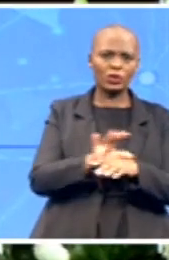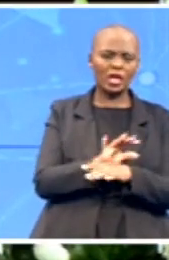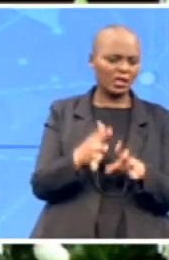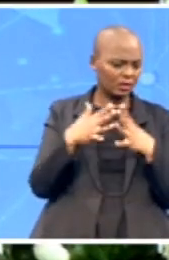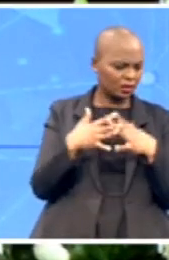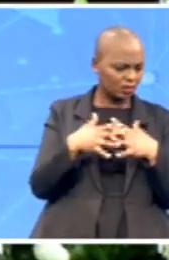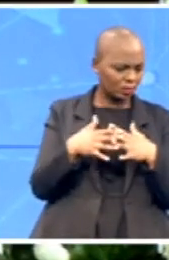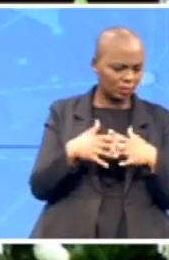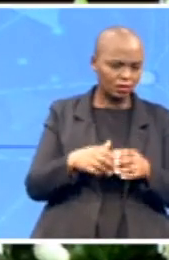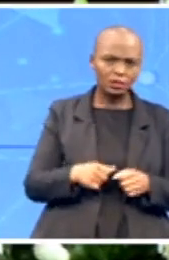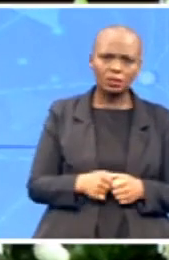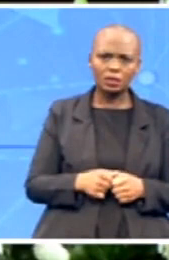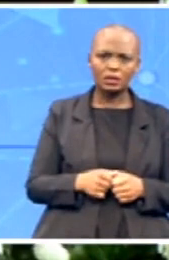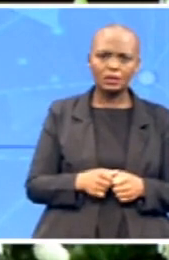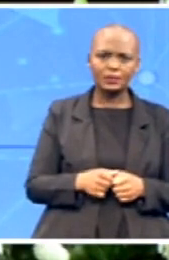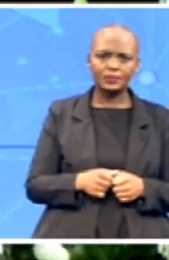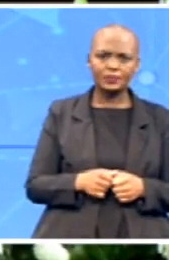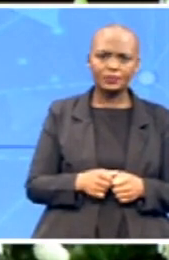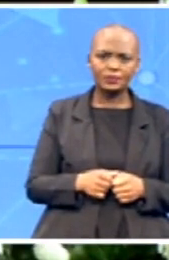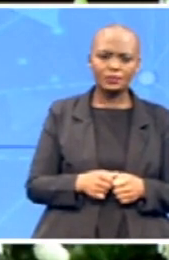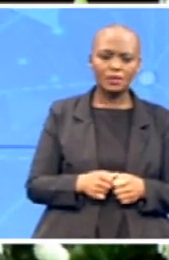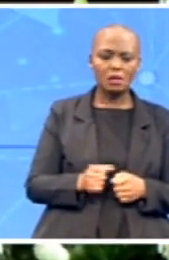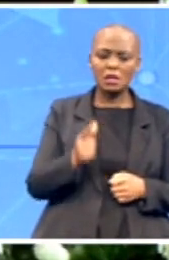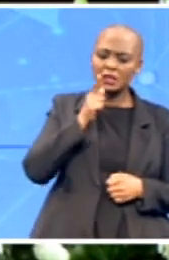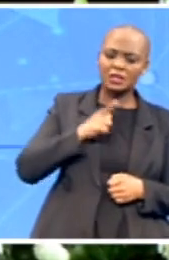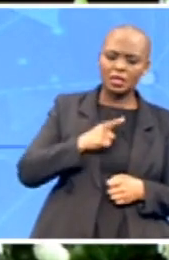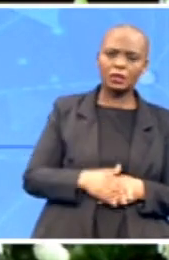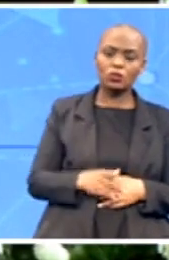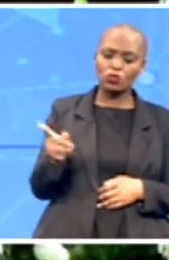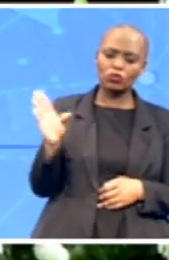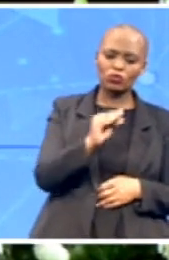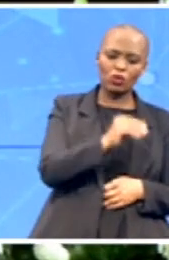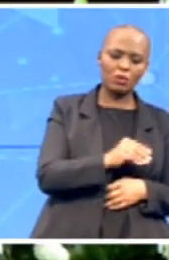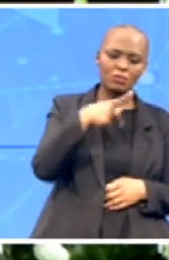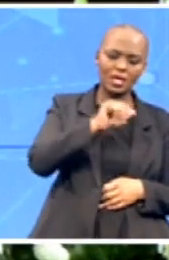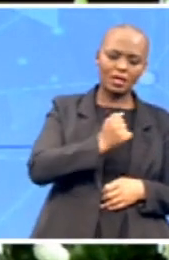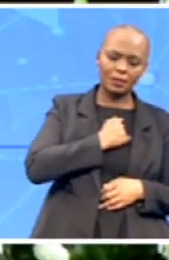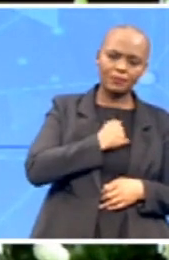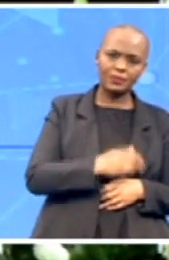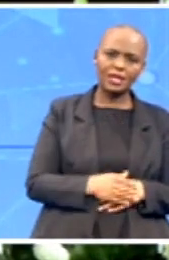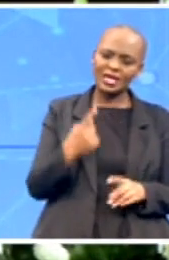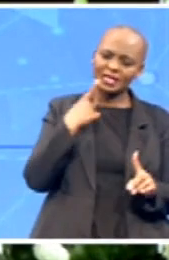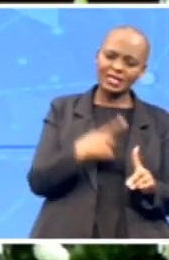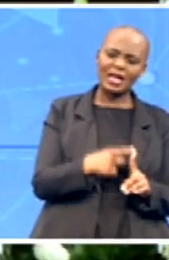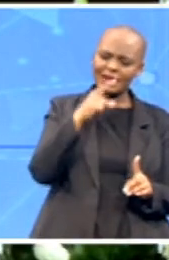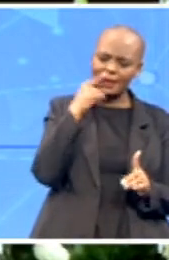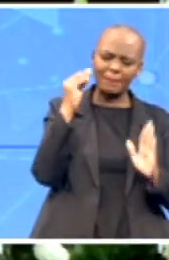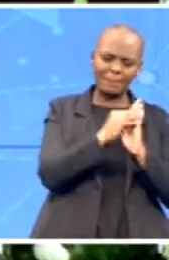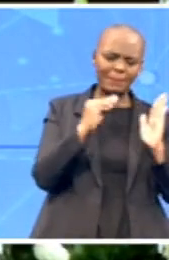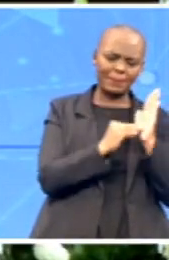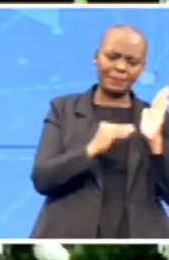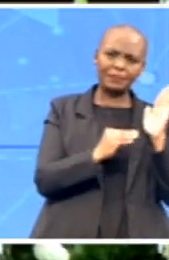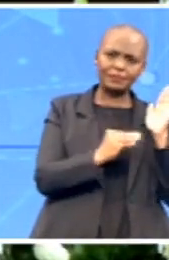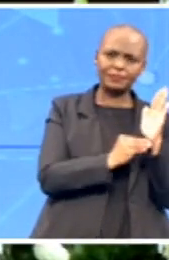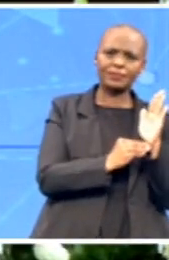my PA. Tell him, tell her all those names, but the names that I'm having here, of